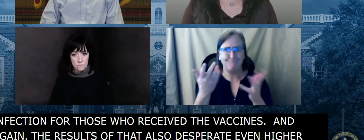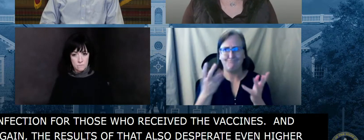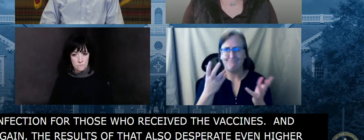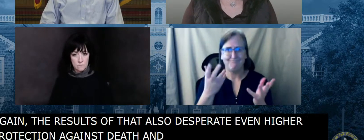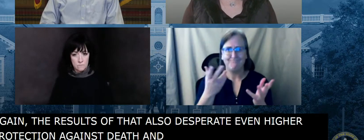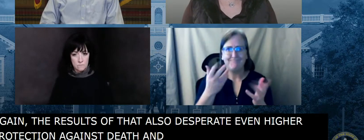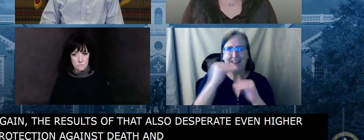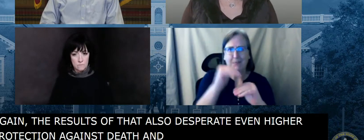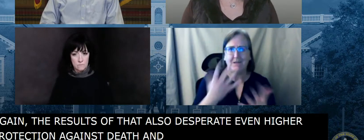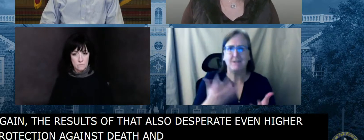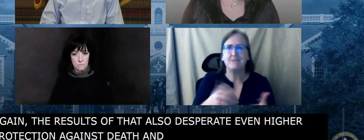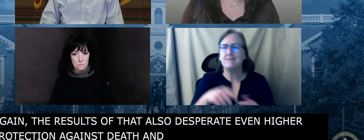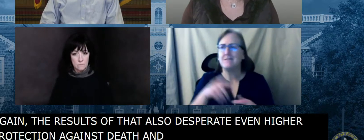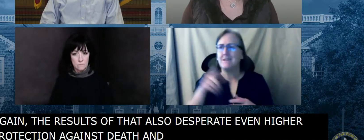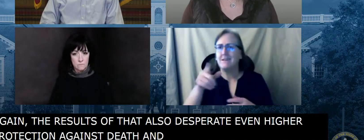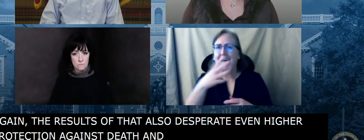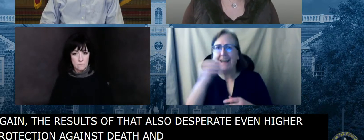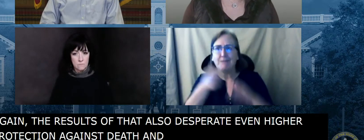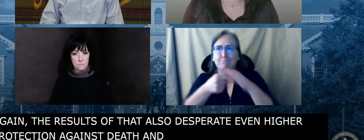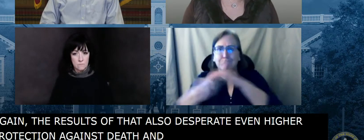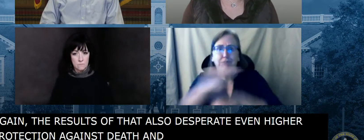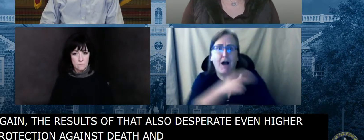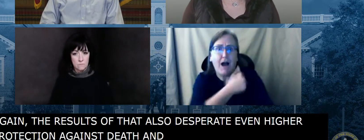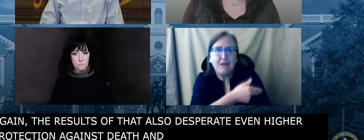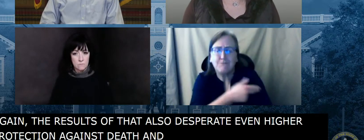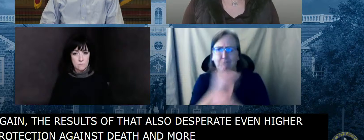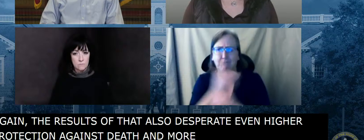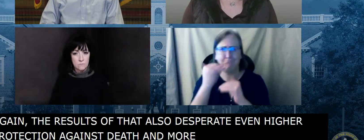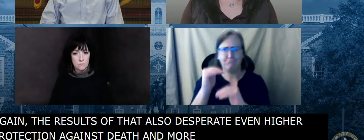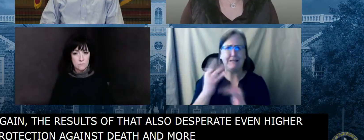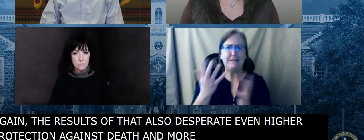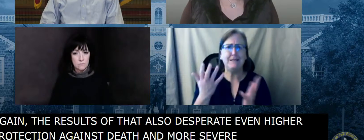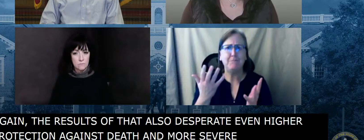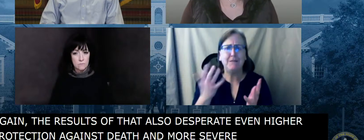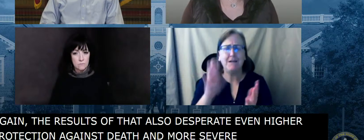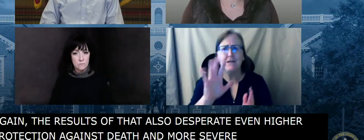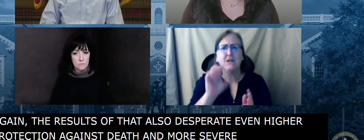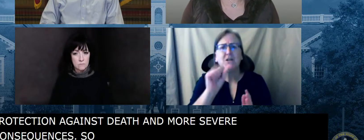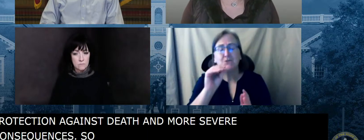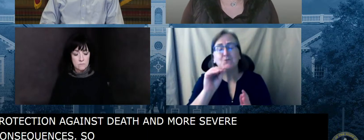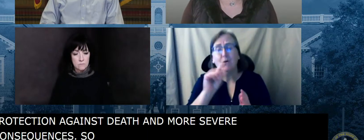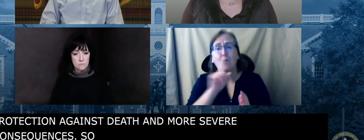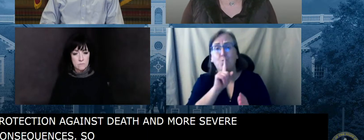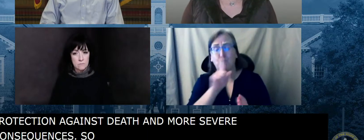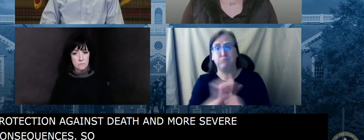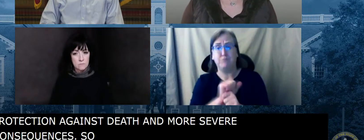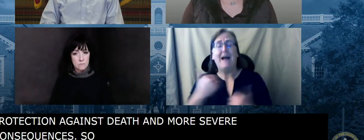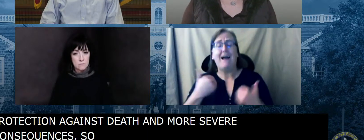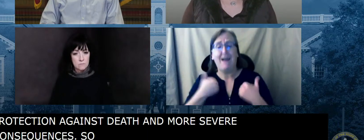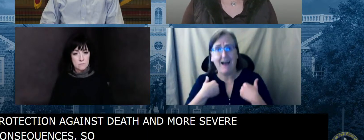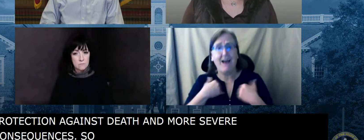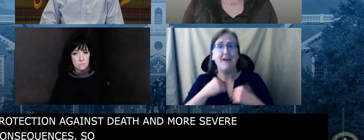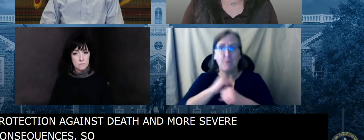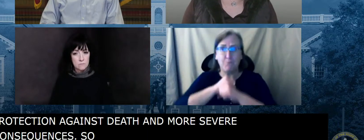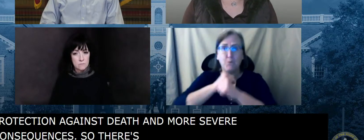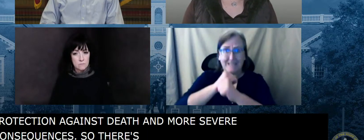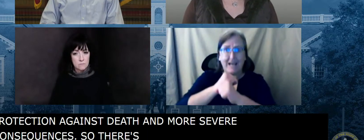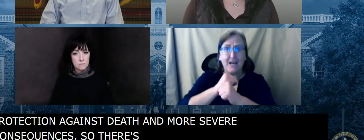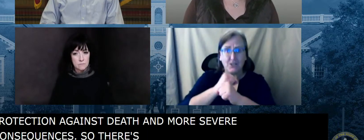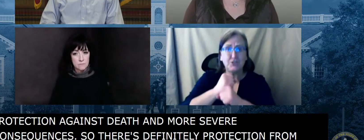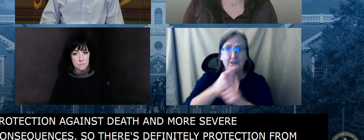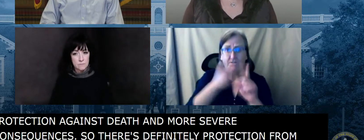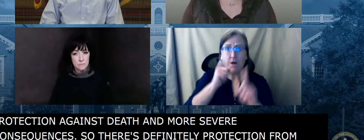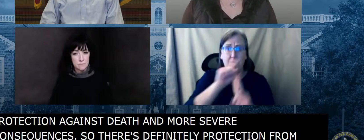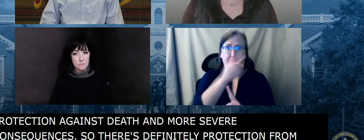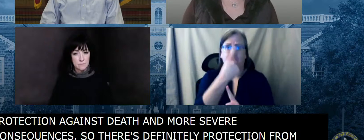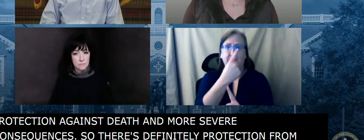and more severe consequences. So there's definitely protection from the first dose. And again, we